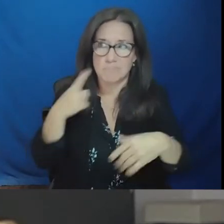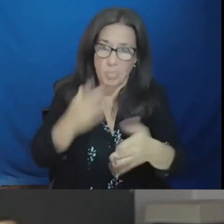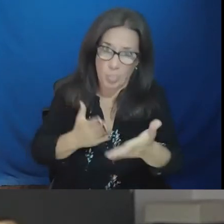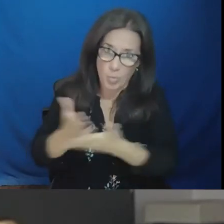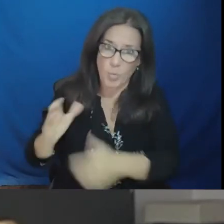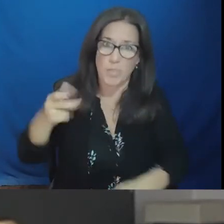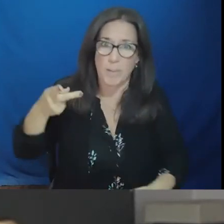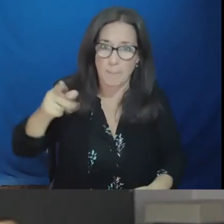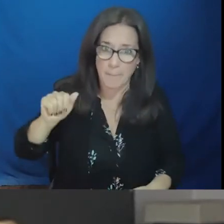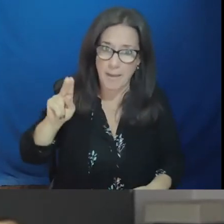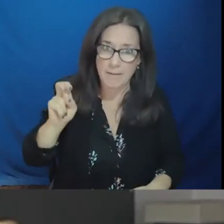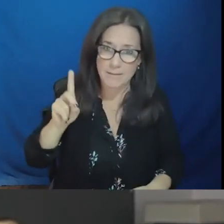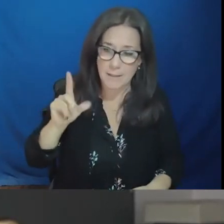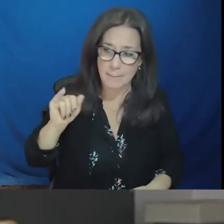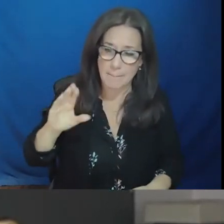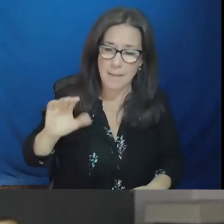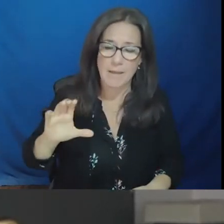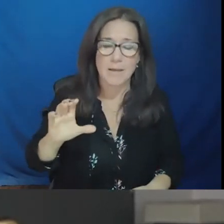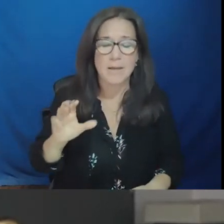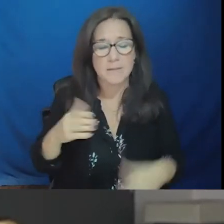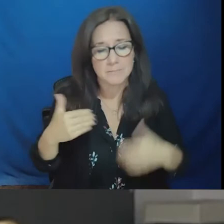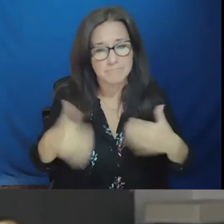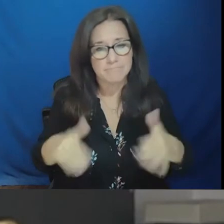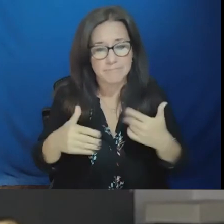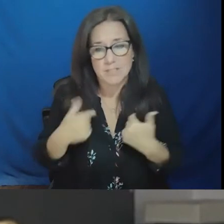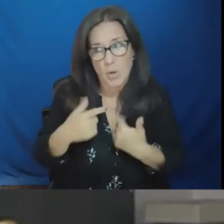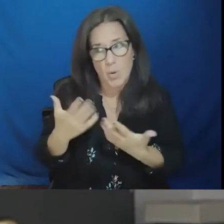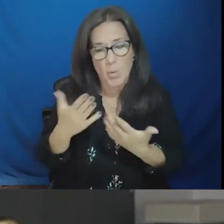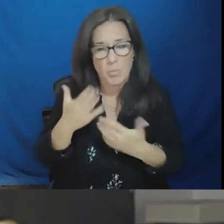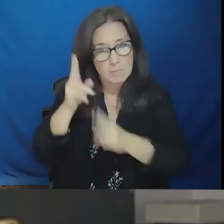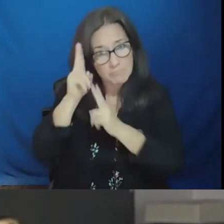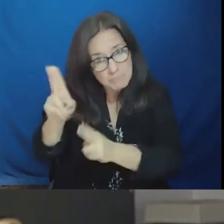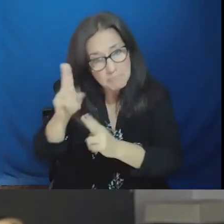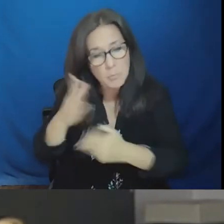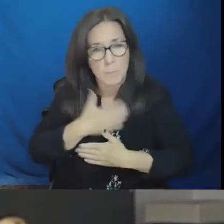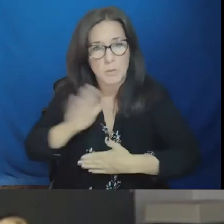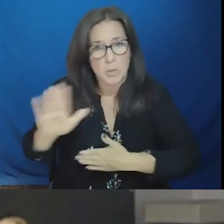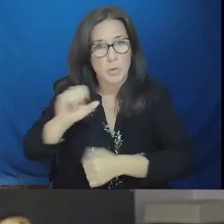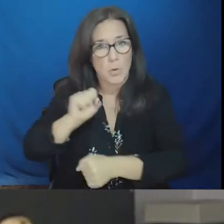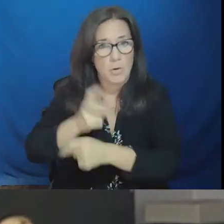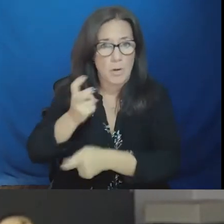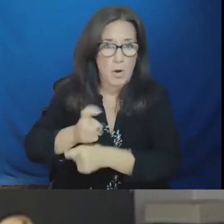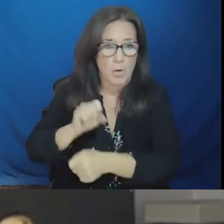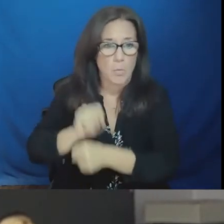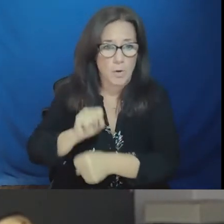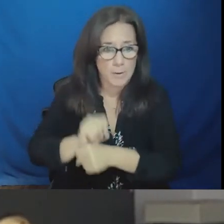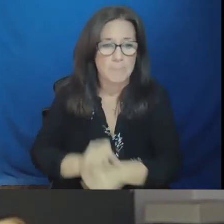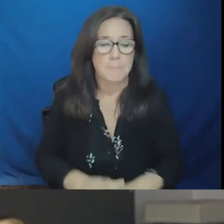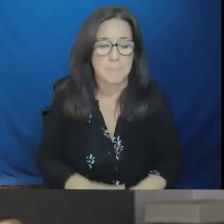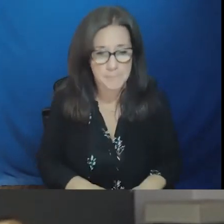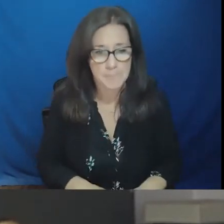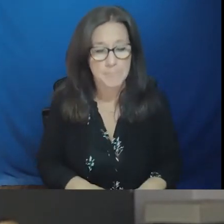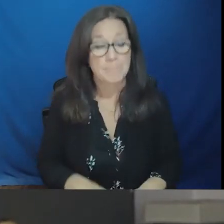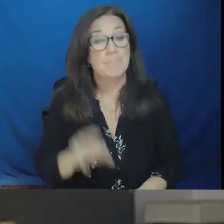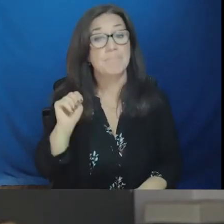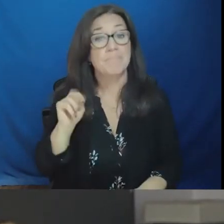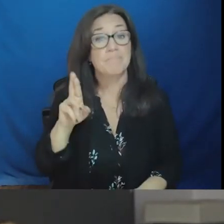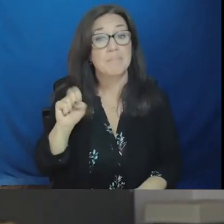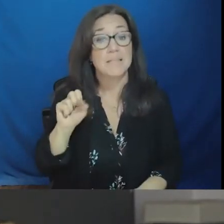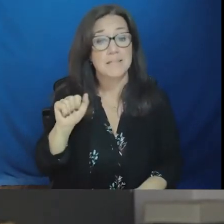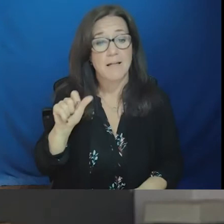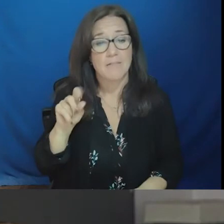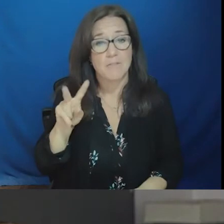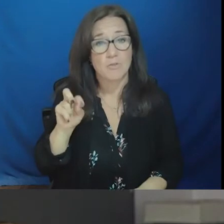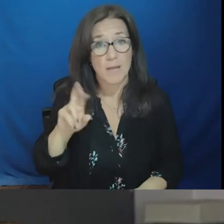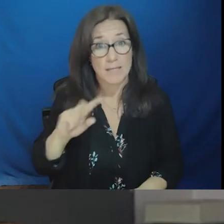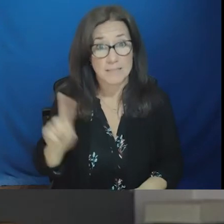this resolution, and thank you for all the hard work. Thank you. And Ms. Alvarez, please. Yes,